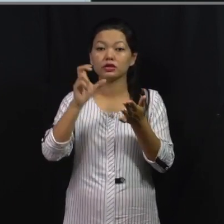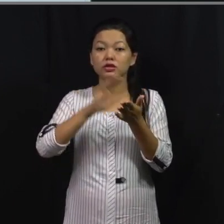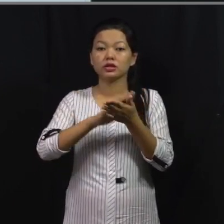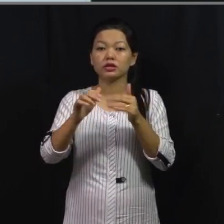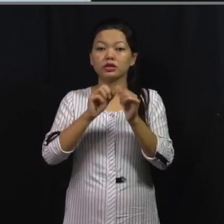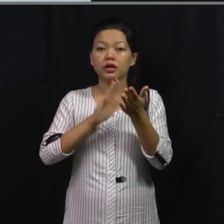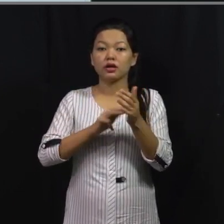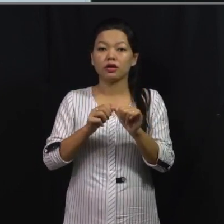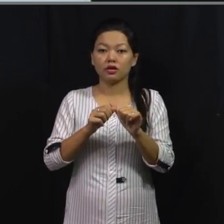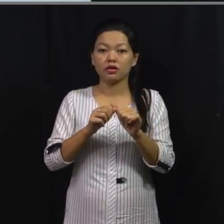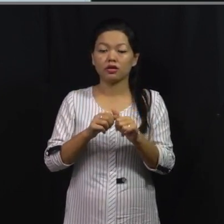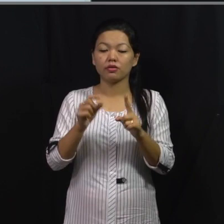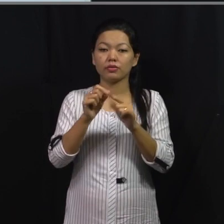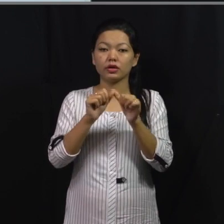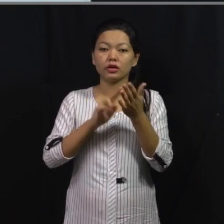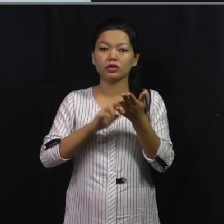Panchama.